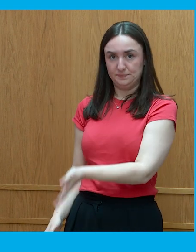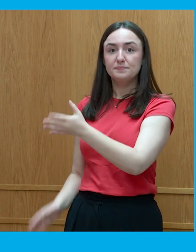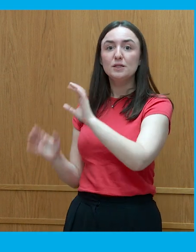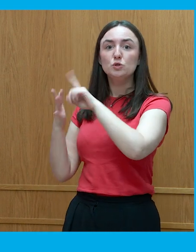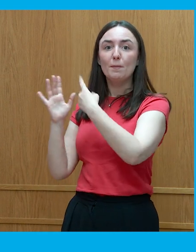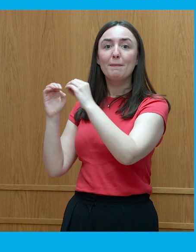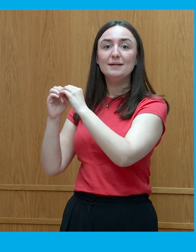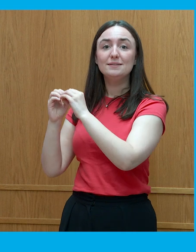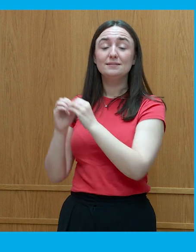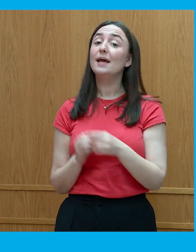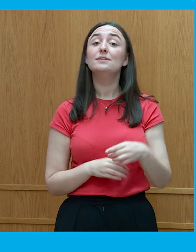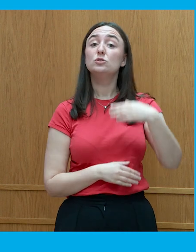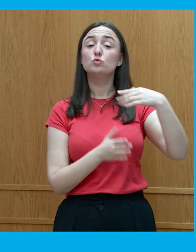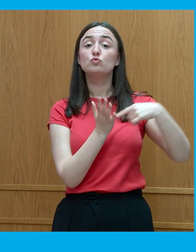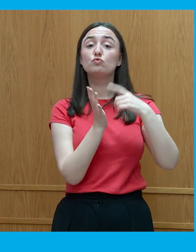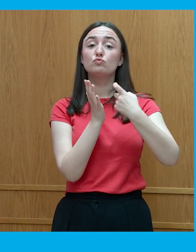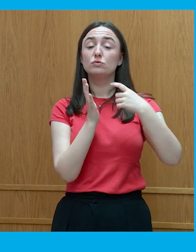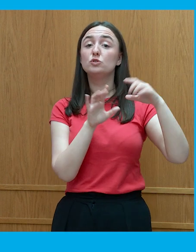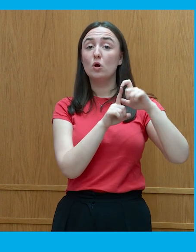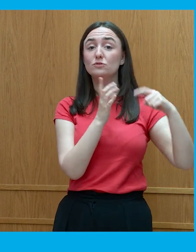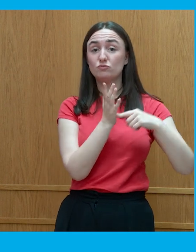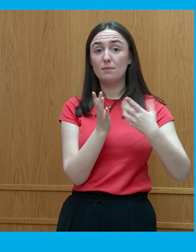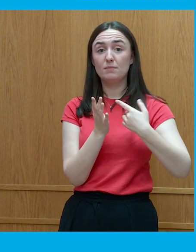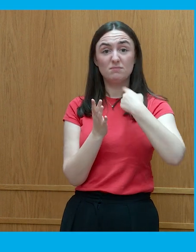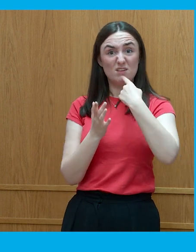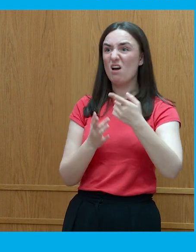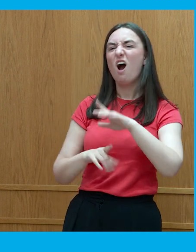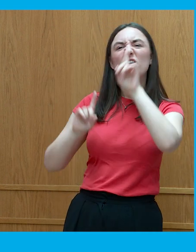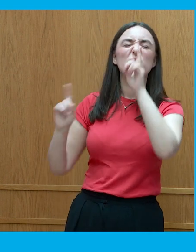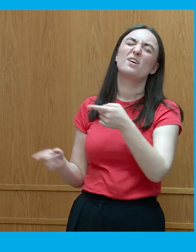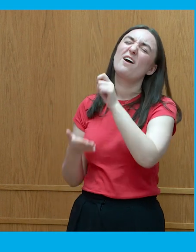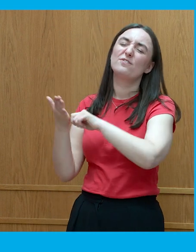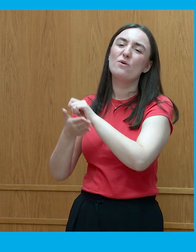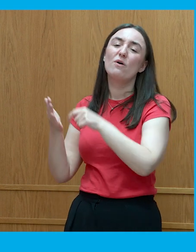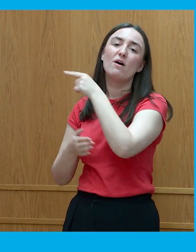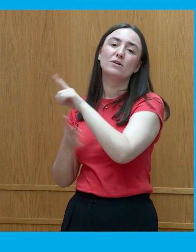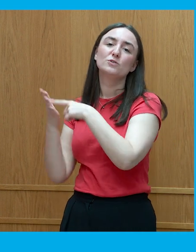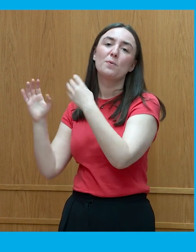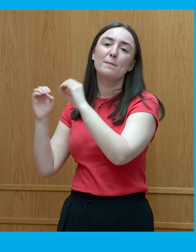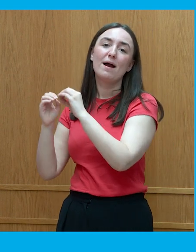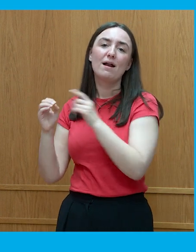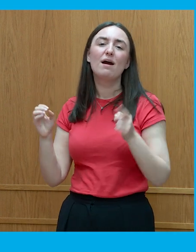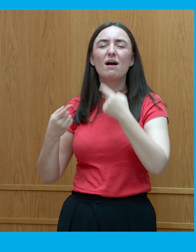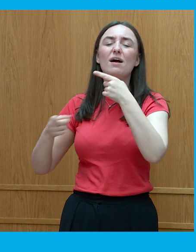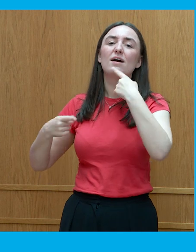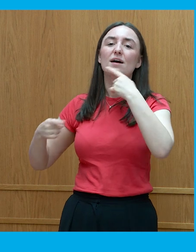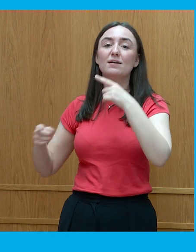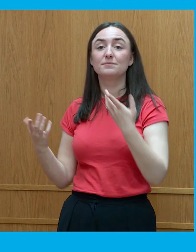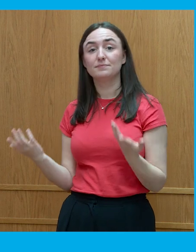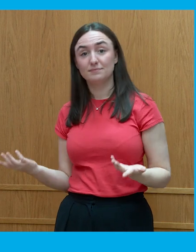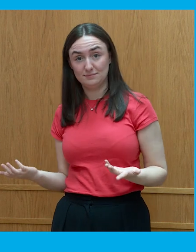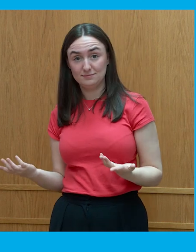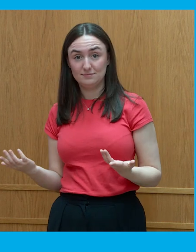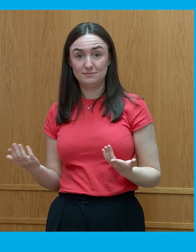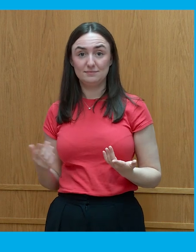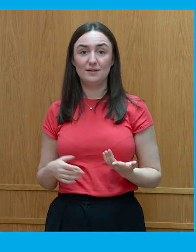Trump's argument. You can't vote for Biden. He didn't, I mean, there's no policy there. I mean, he has articulated a couple of policies here and there, but at the end of the